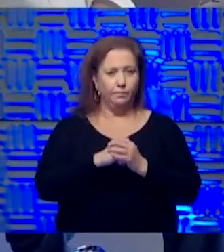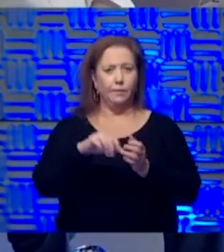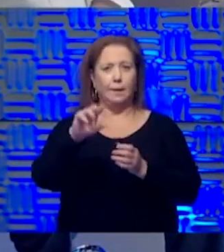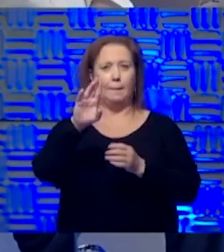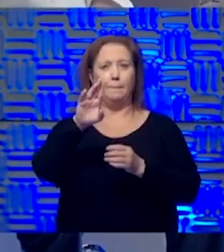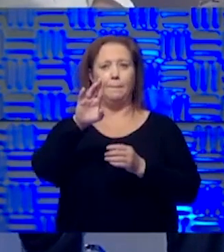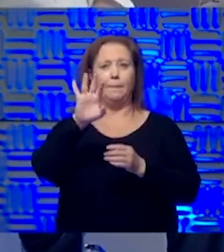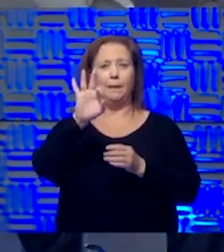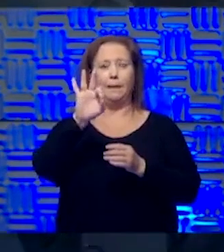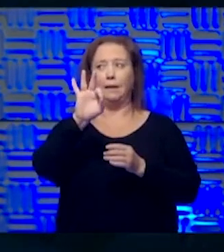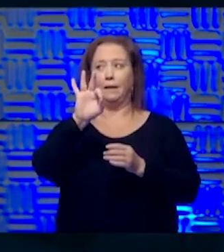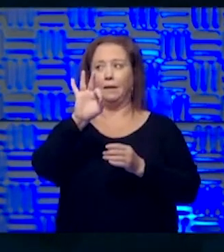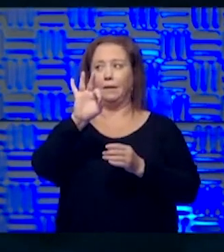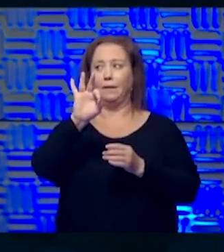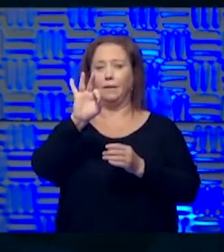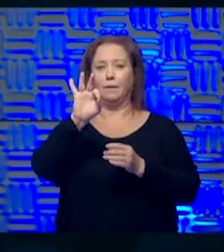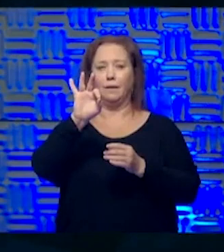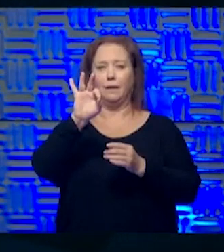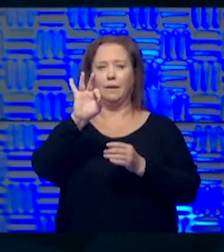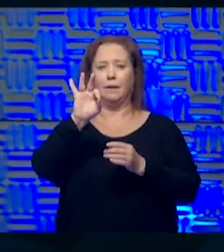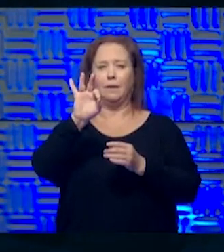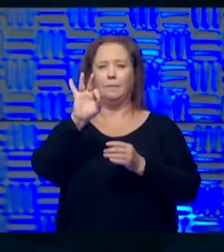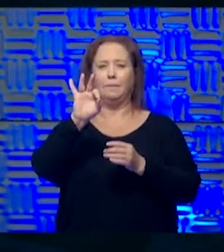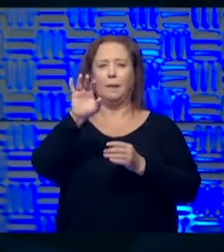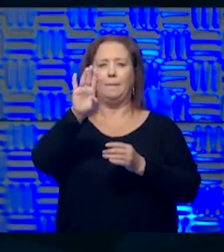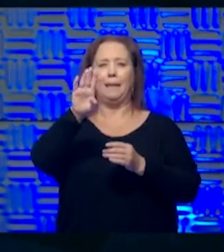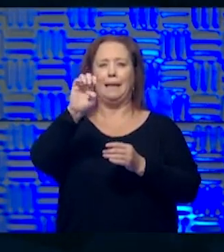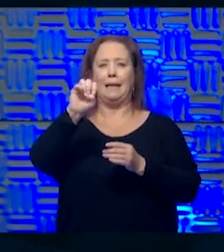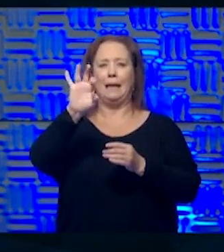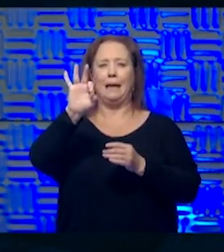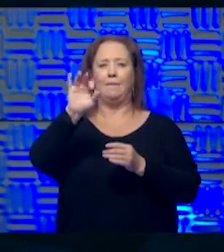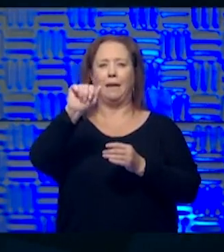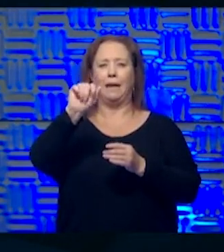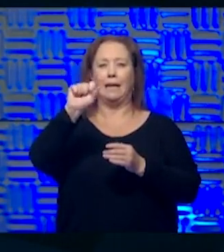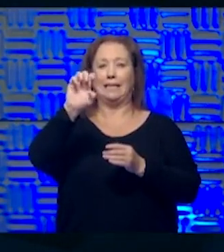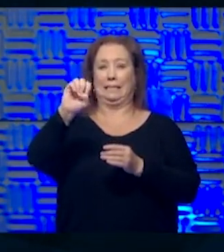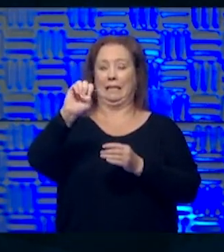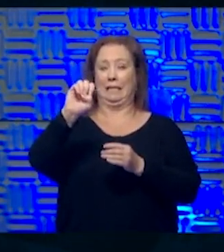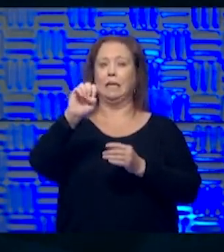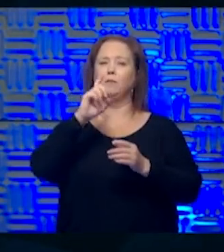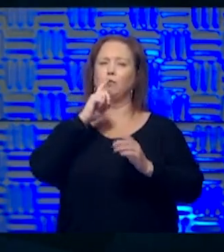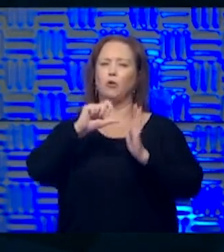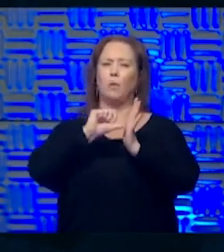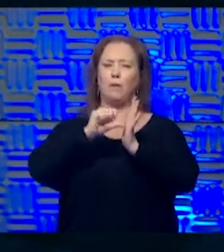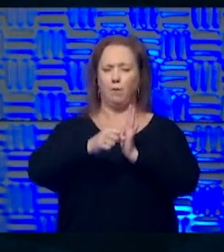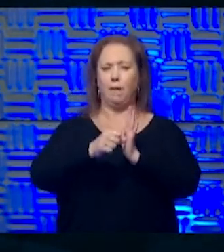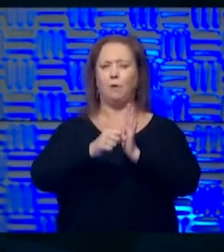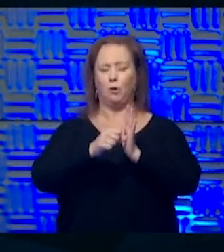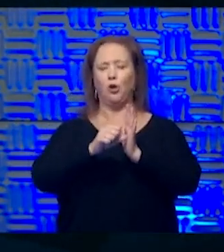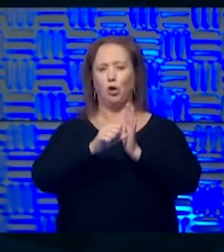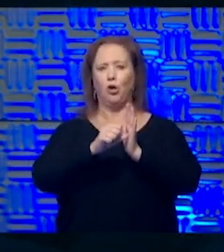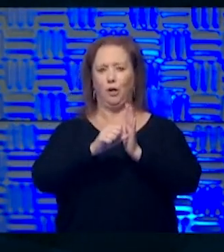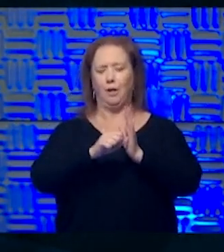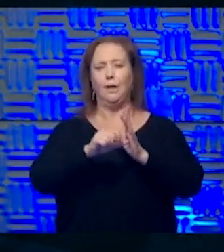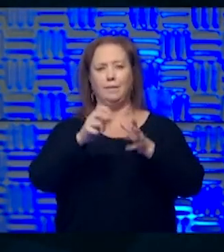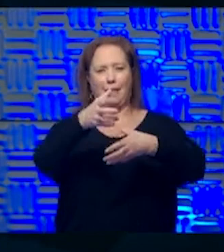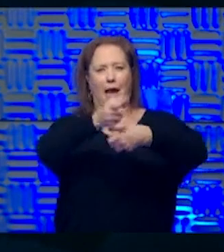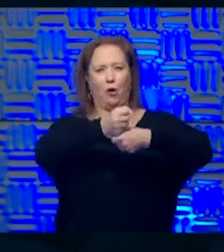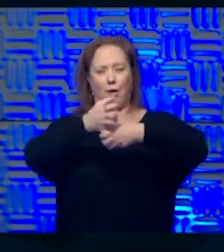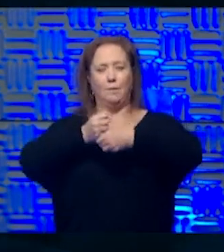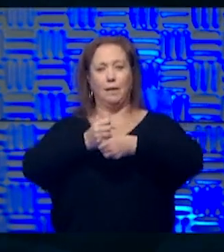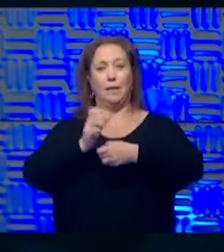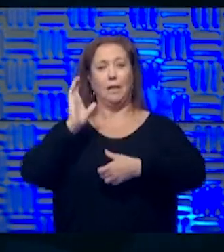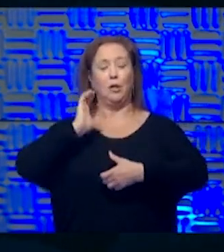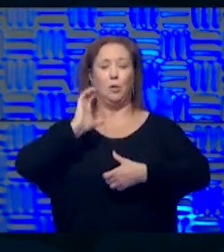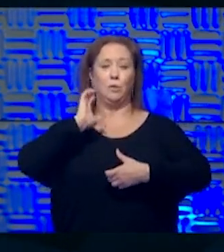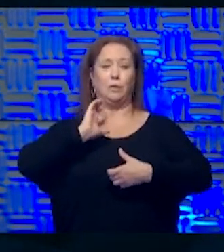Fast. You might want to talk You about want to that. talk about that again? Because you had mentioned it Sure. before, and Yep. let's hit it again. And I think It's we a have a good way graphic to to go remember. along Yeah, with that. definitely. So it used